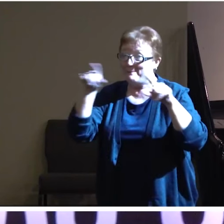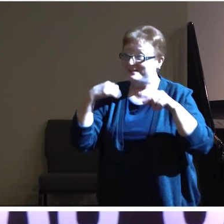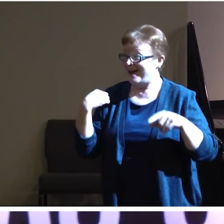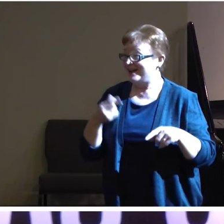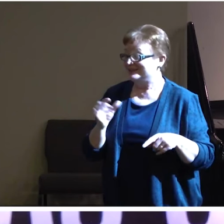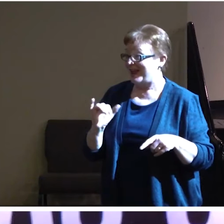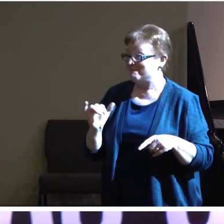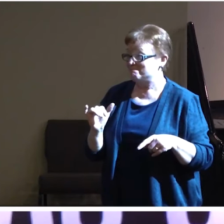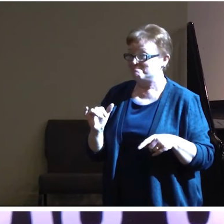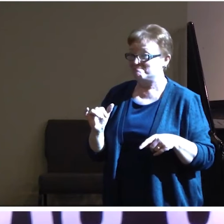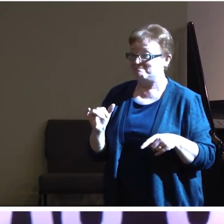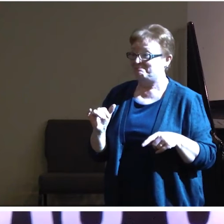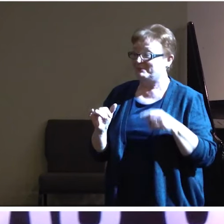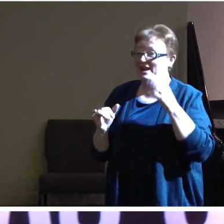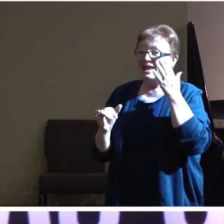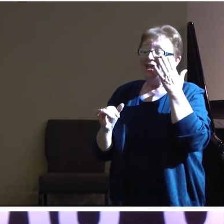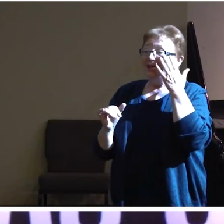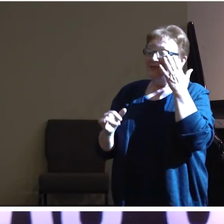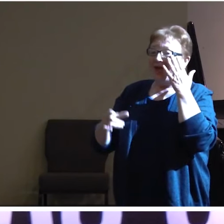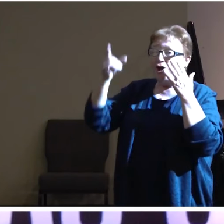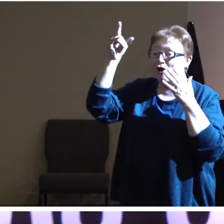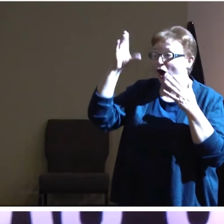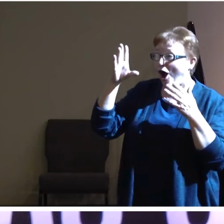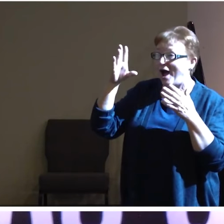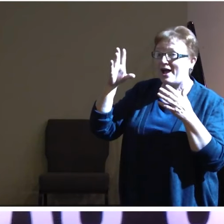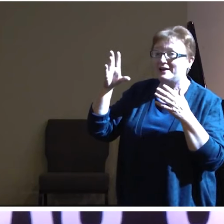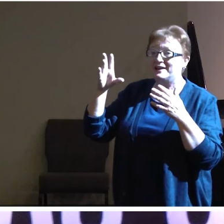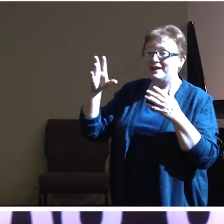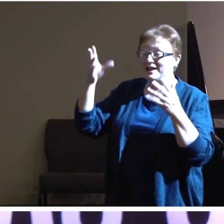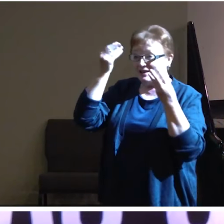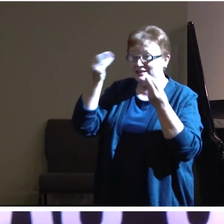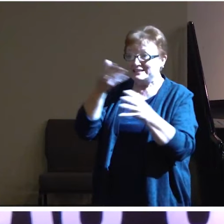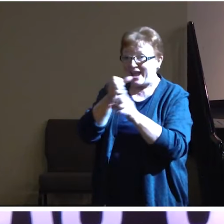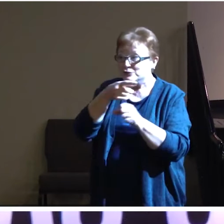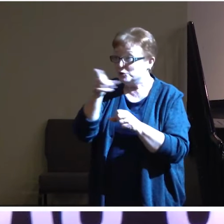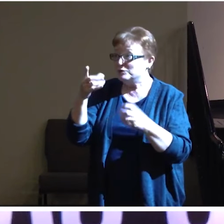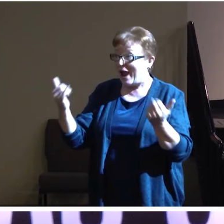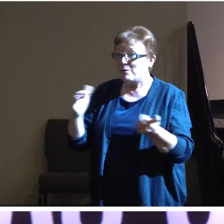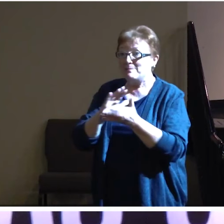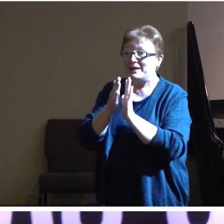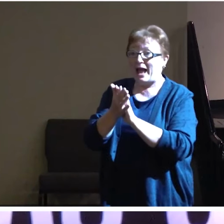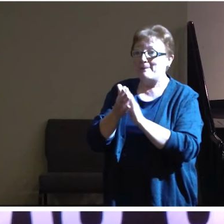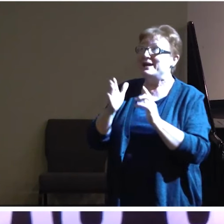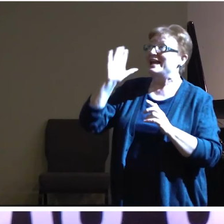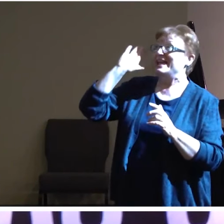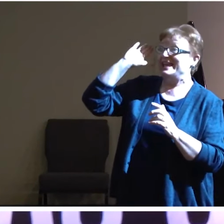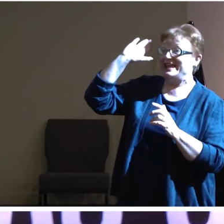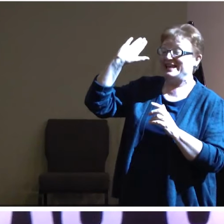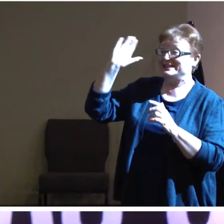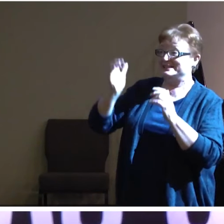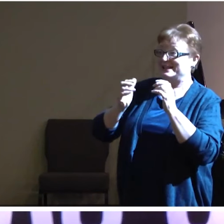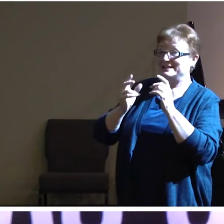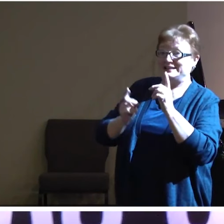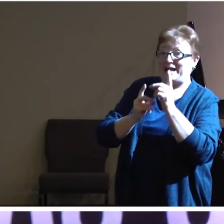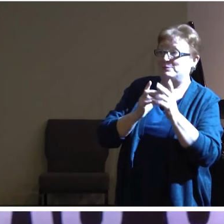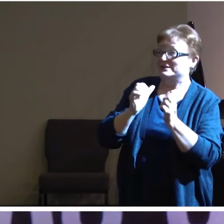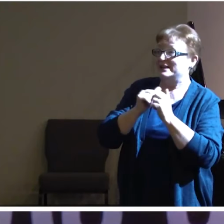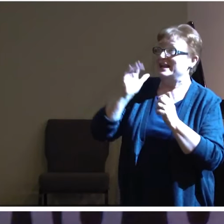into the great commissioning that God gives his people, that we are now his ambassadors. This is Christ's embassy.